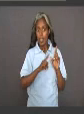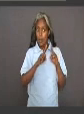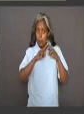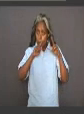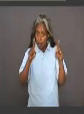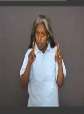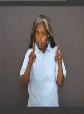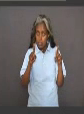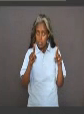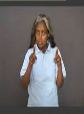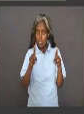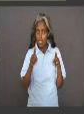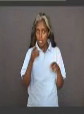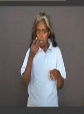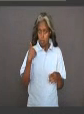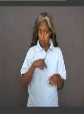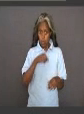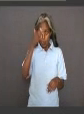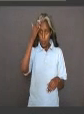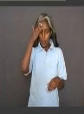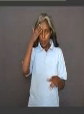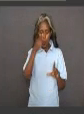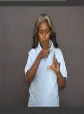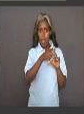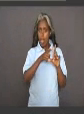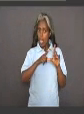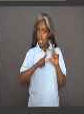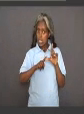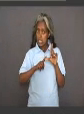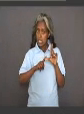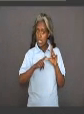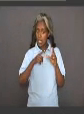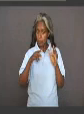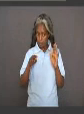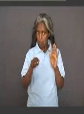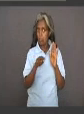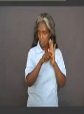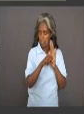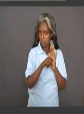But, as we know, angles can be negative.